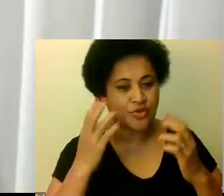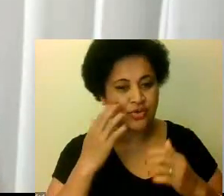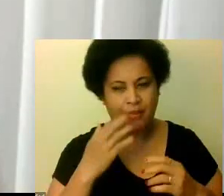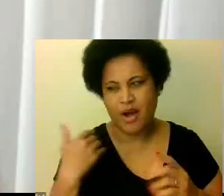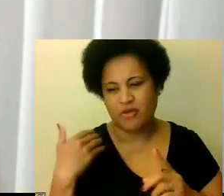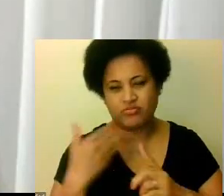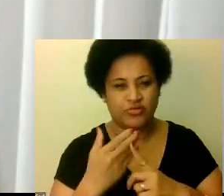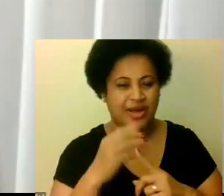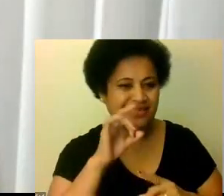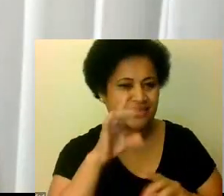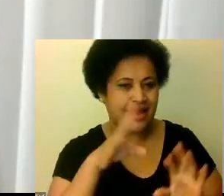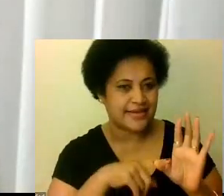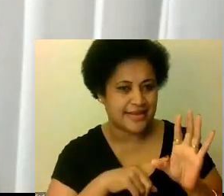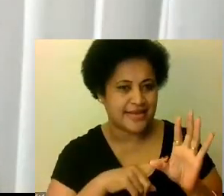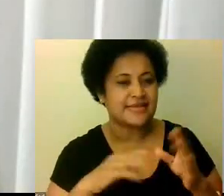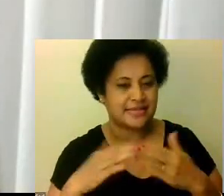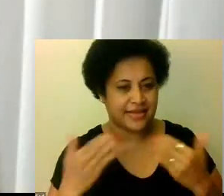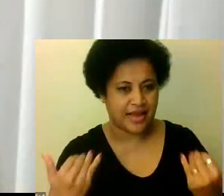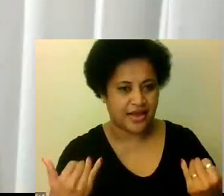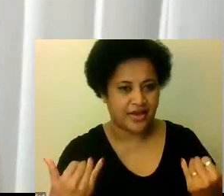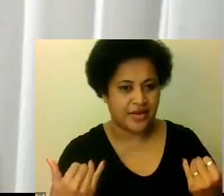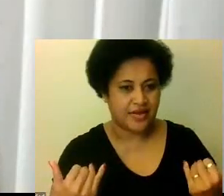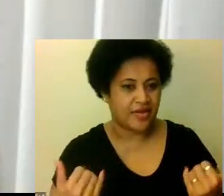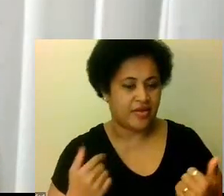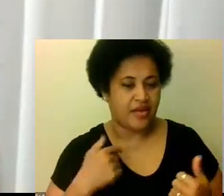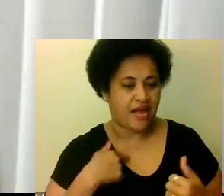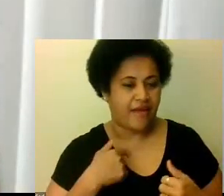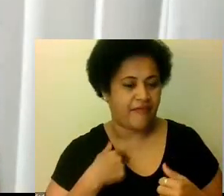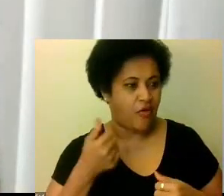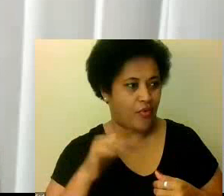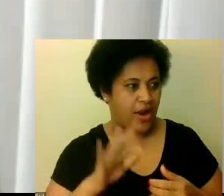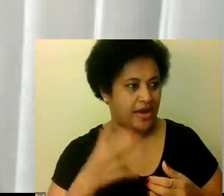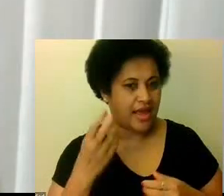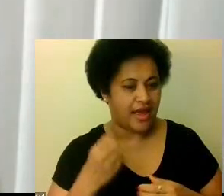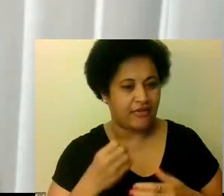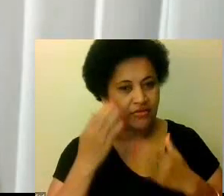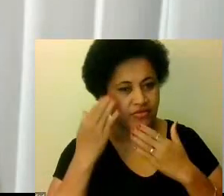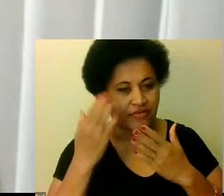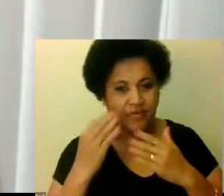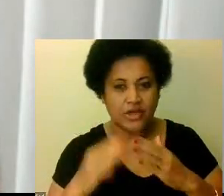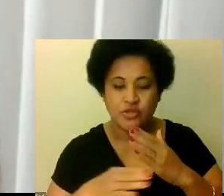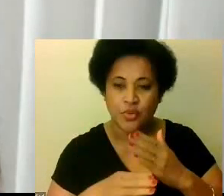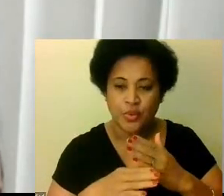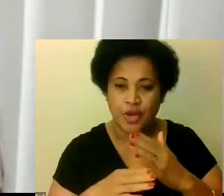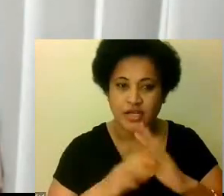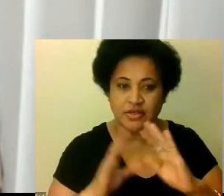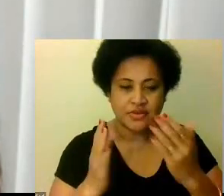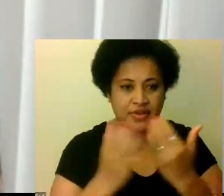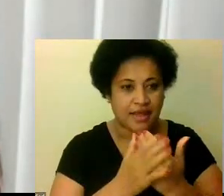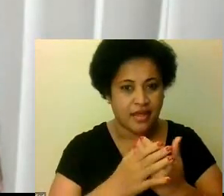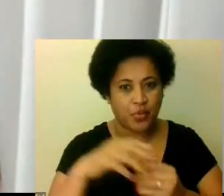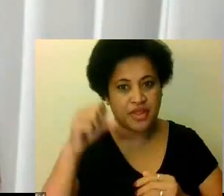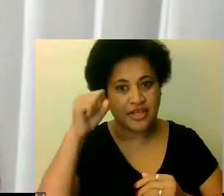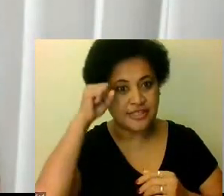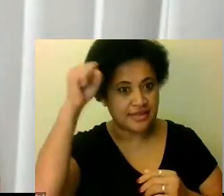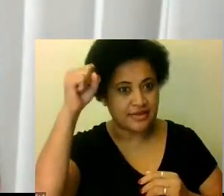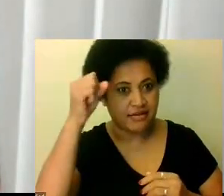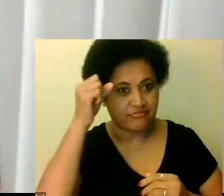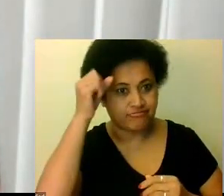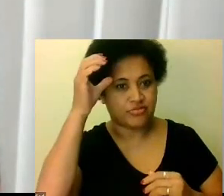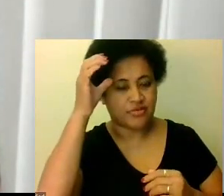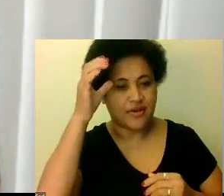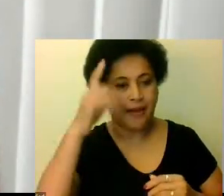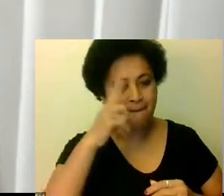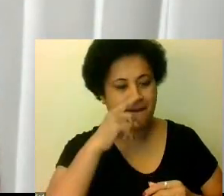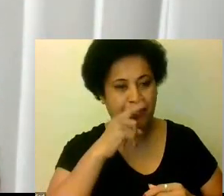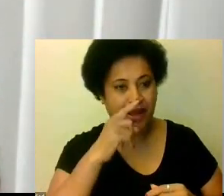the pleasure and actually the privilege to work with, you know, really senior and, you know, some of these experts on business and human rights. And I